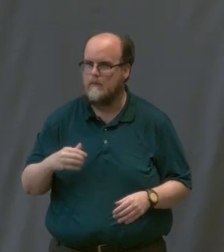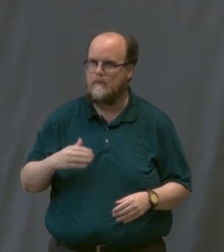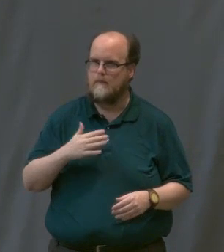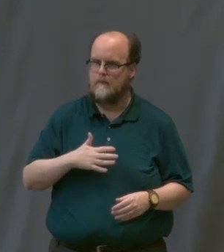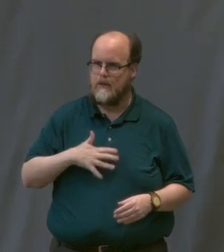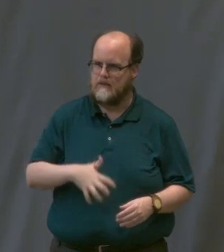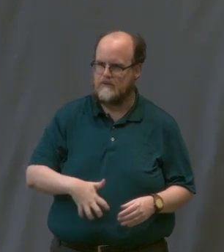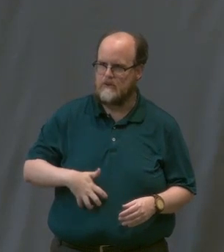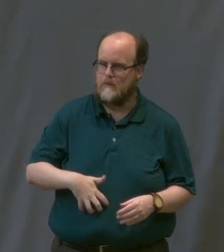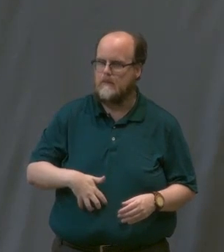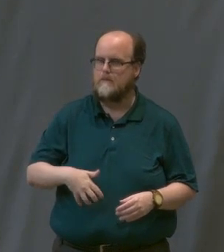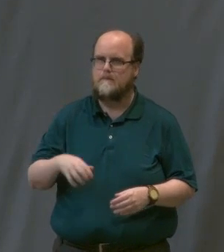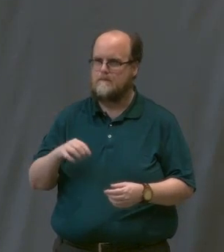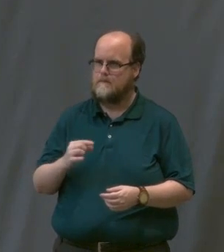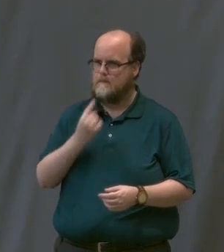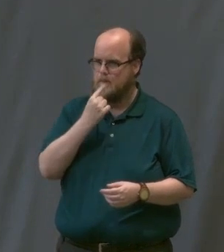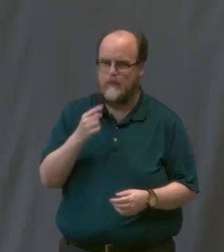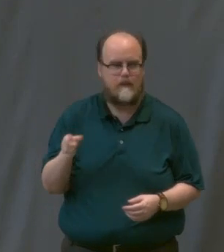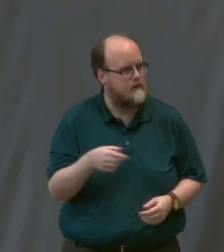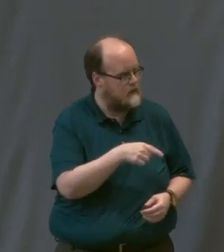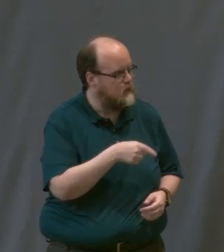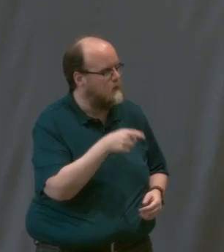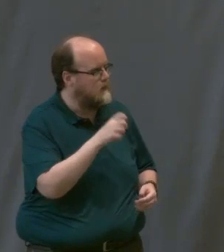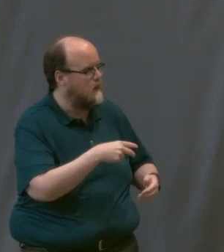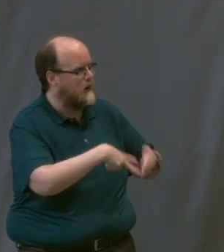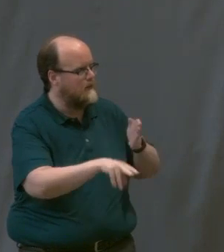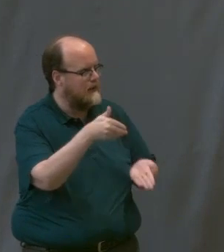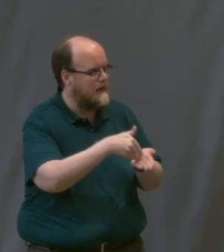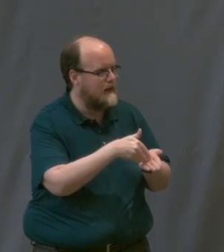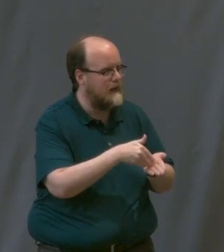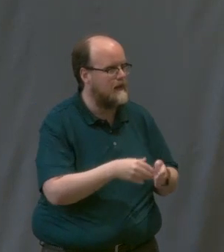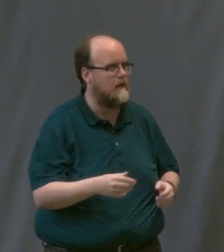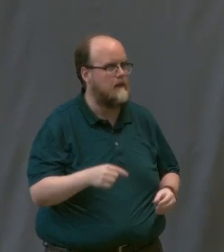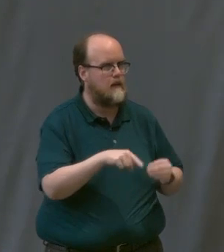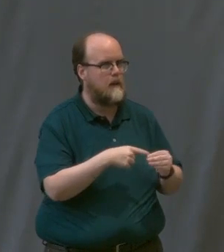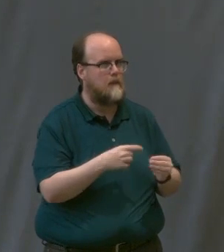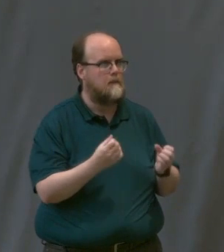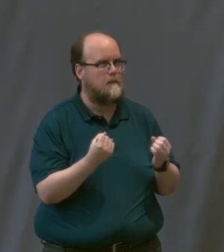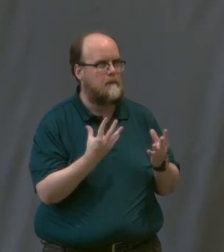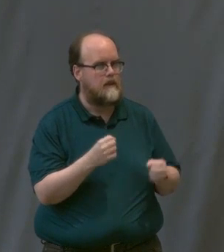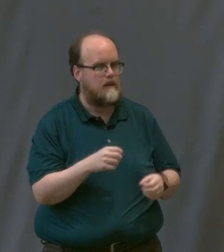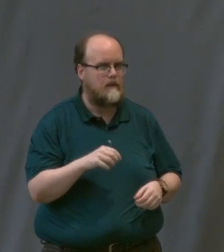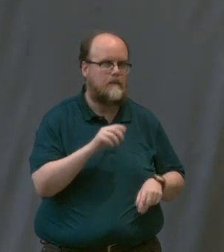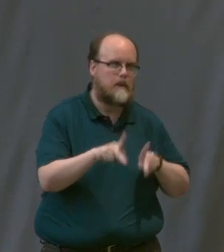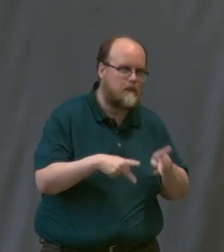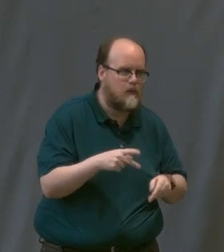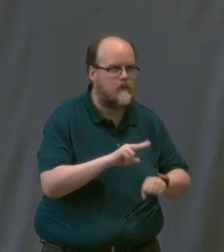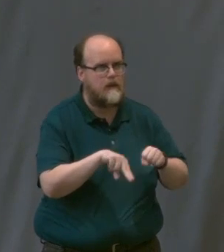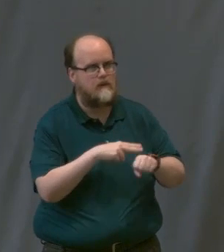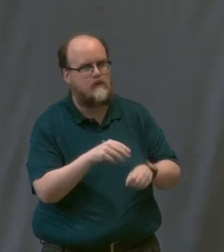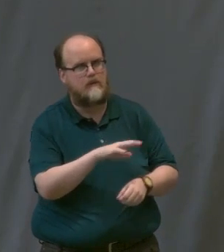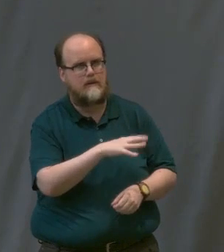bitter. And he said to me, you must prophesy again about many peoples, nations, tongues, and